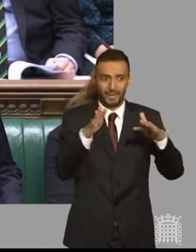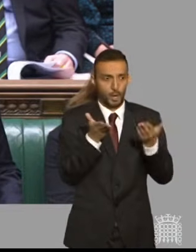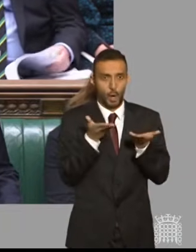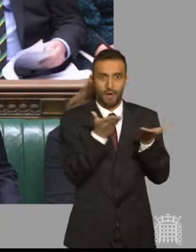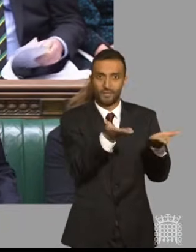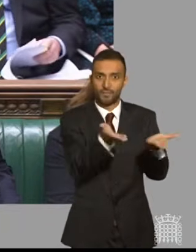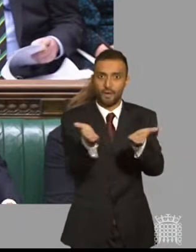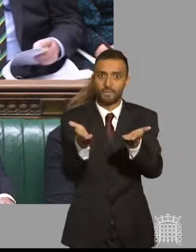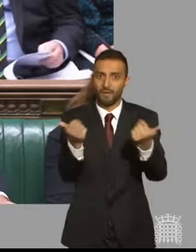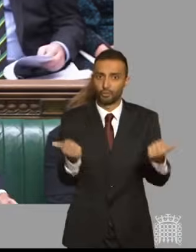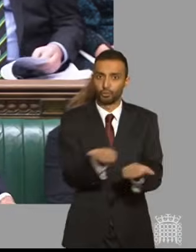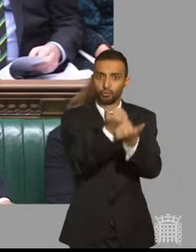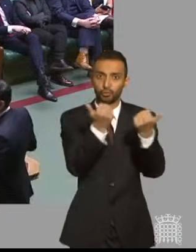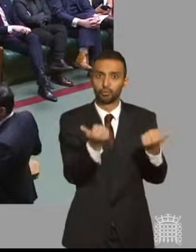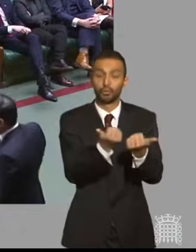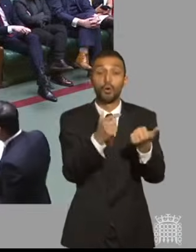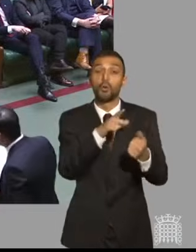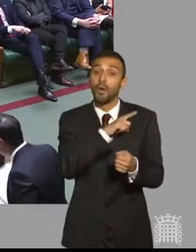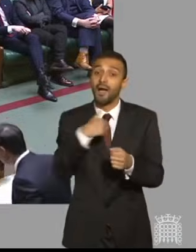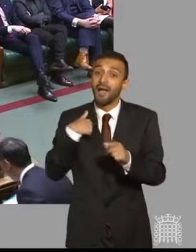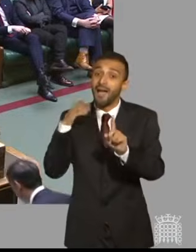justice and the compensation that they deserve.